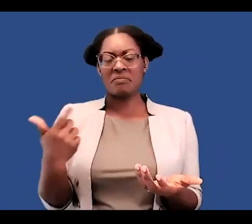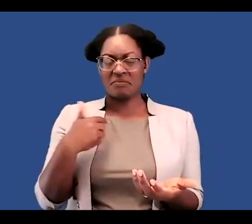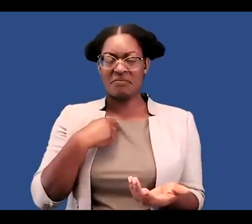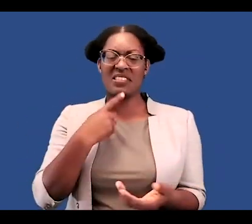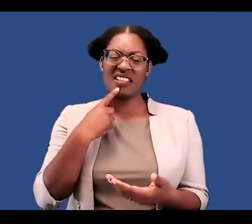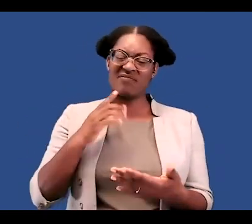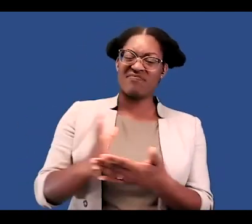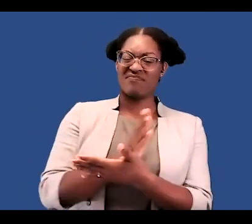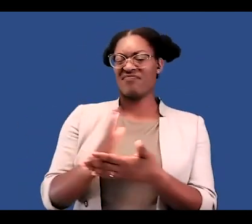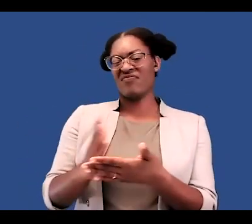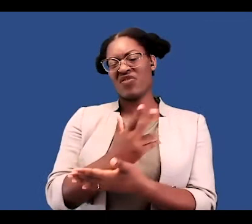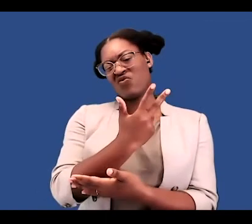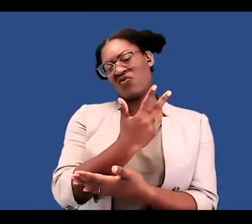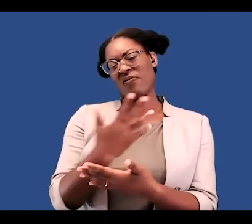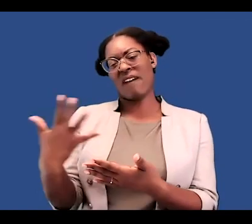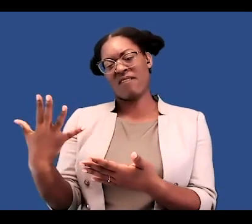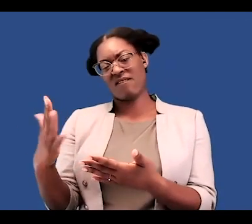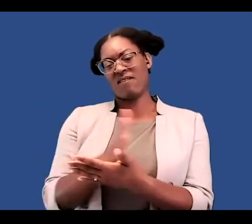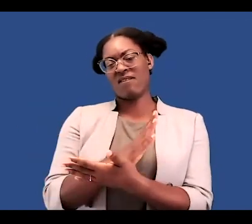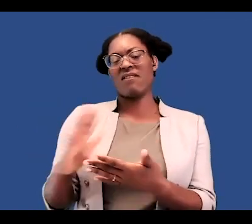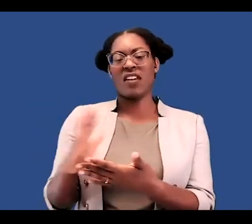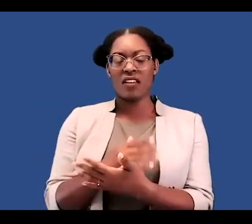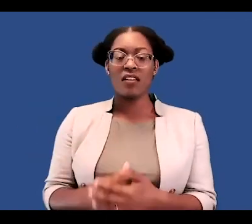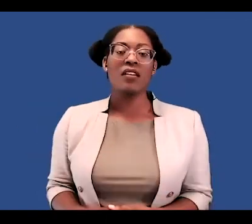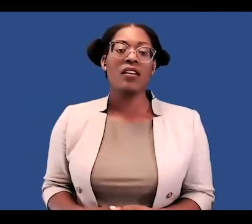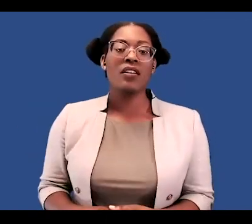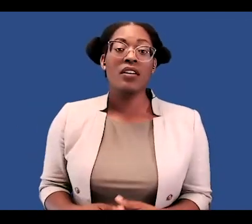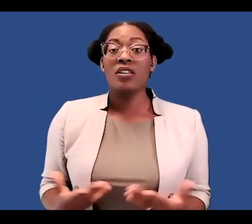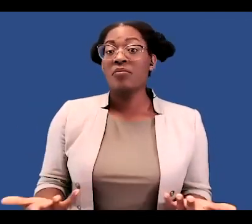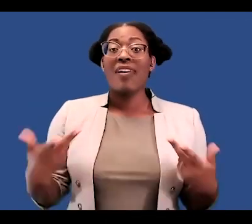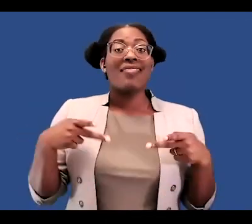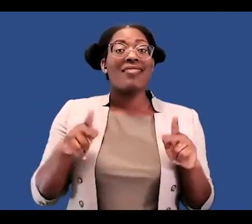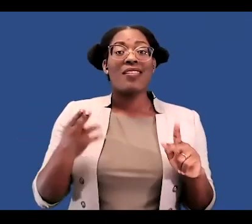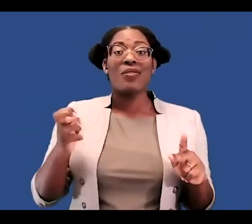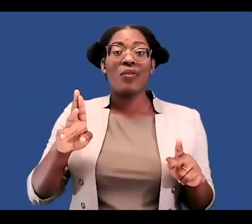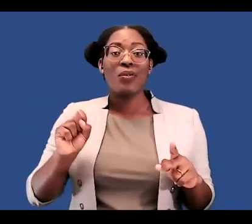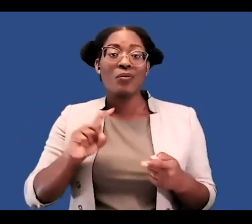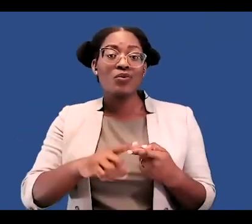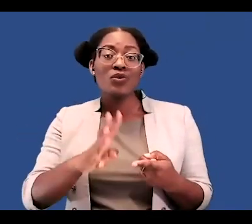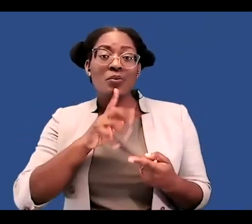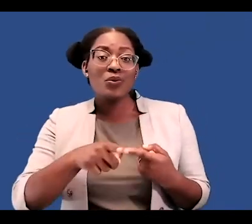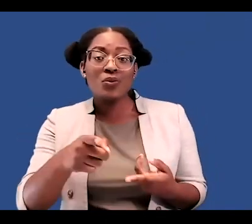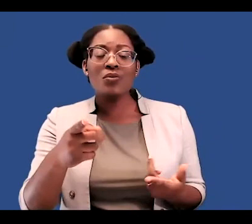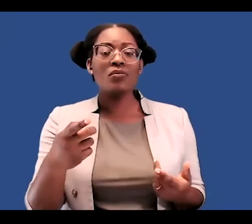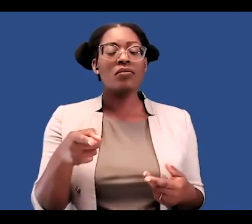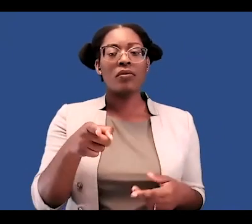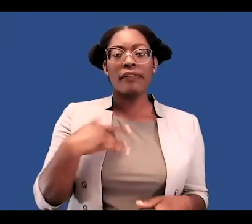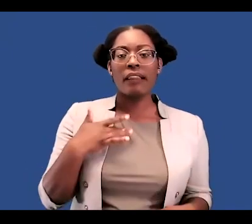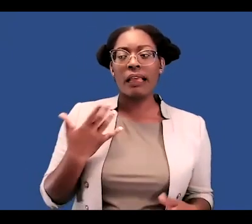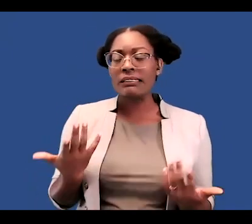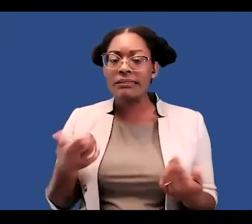tones, and just have fun. Allow the herbs to speak to you, and don't doubt yourself at